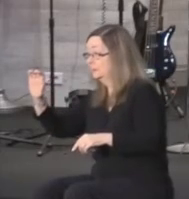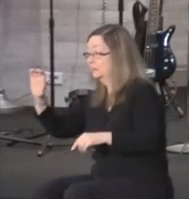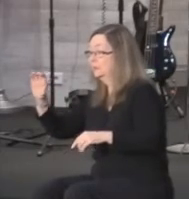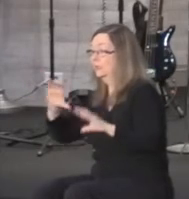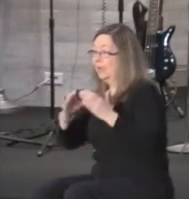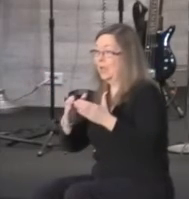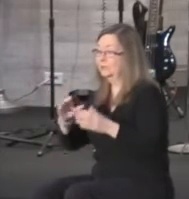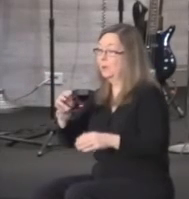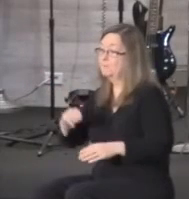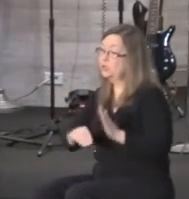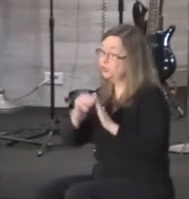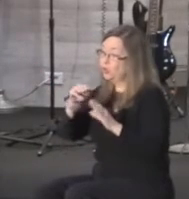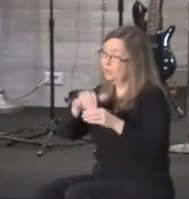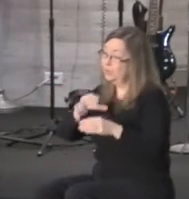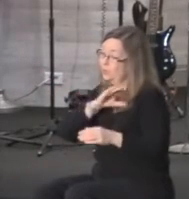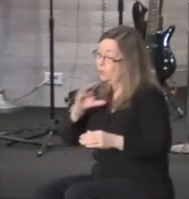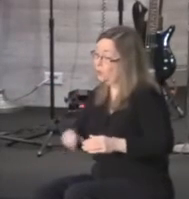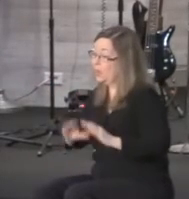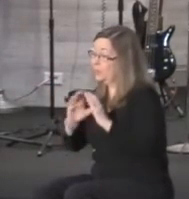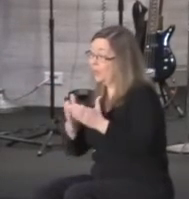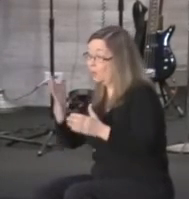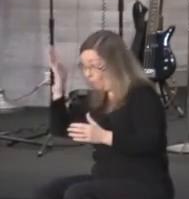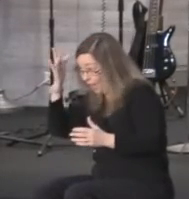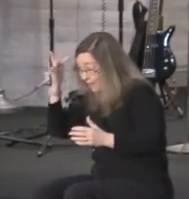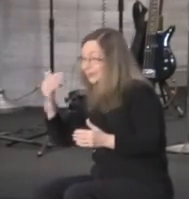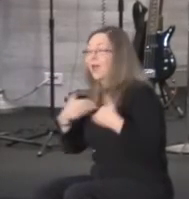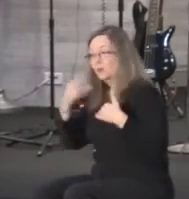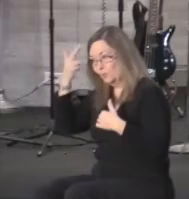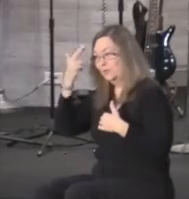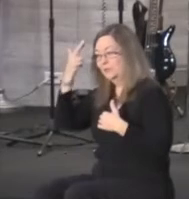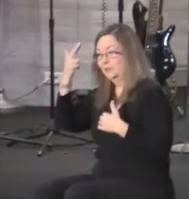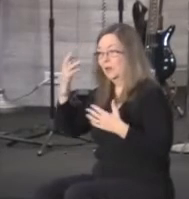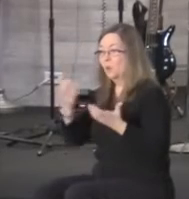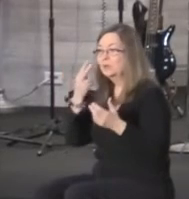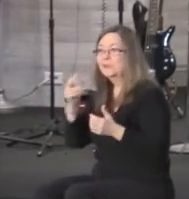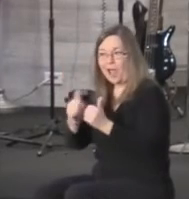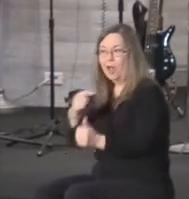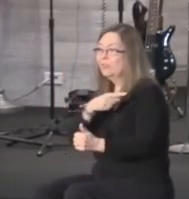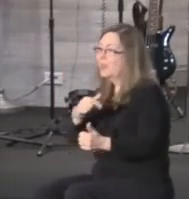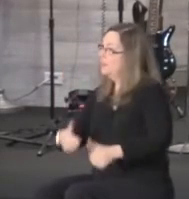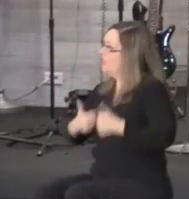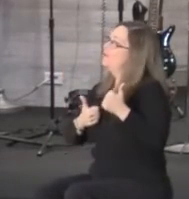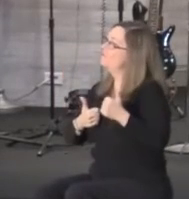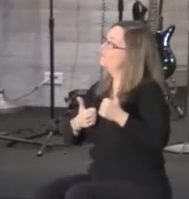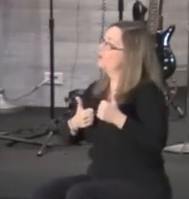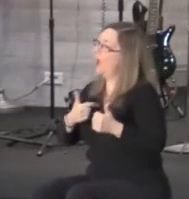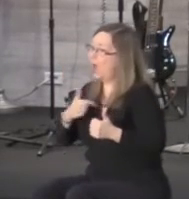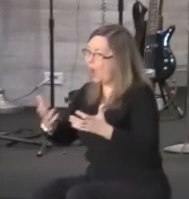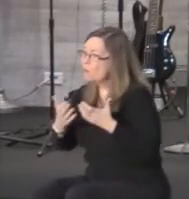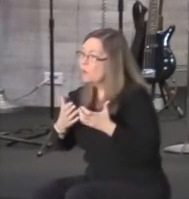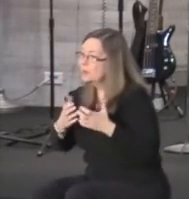I chose to go with the mature in Christ class. And I did it for a reason, because I wanted to see how they lived. And I wanted